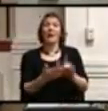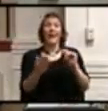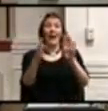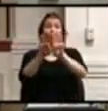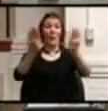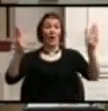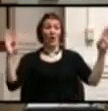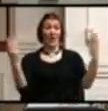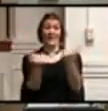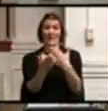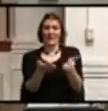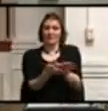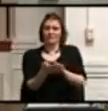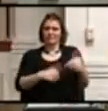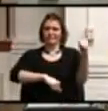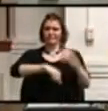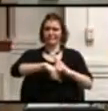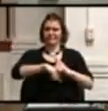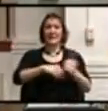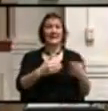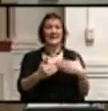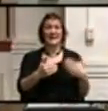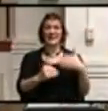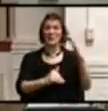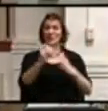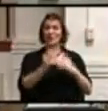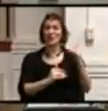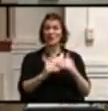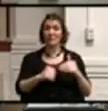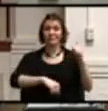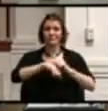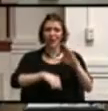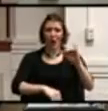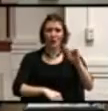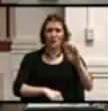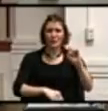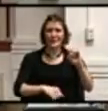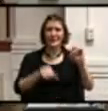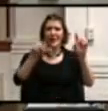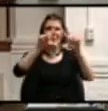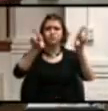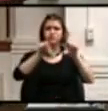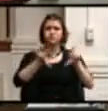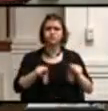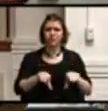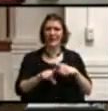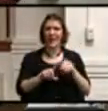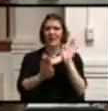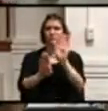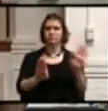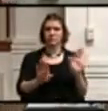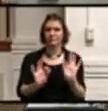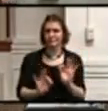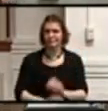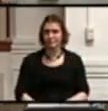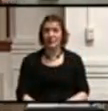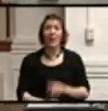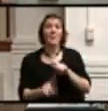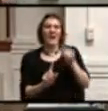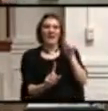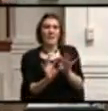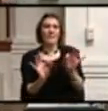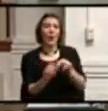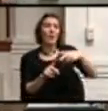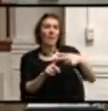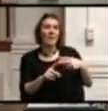and it's relatively easy construction because it's concrete and concrete block and epoxy paint. But the plumbing is really the